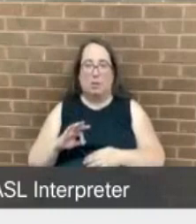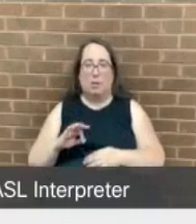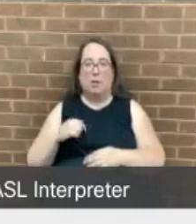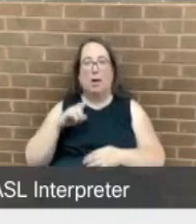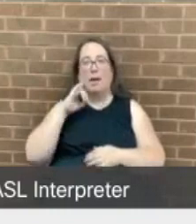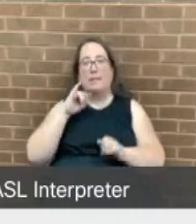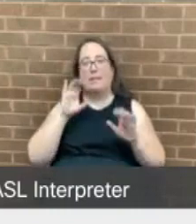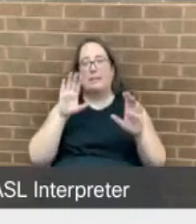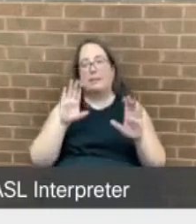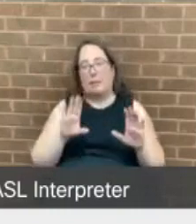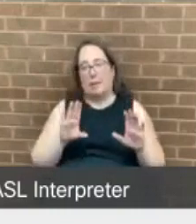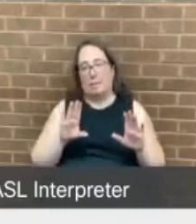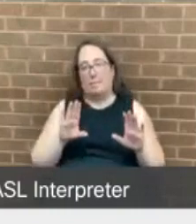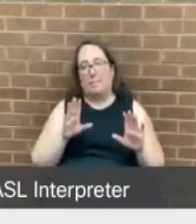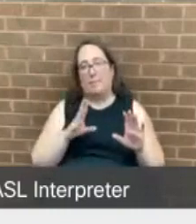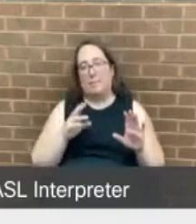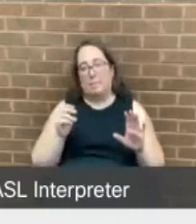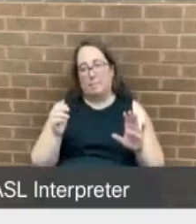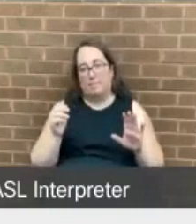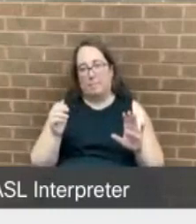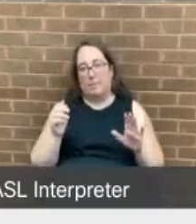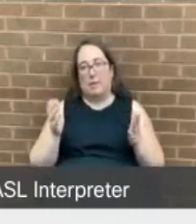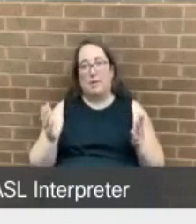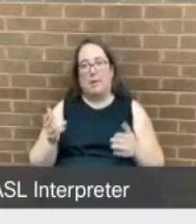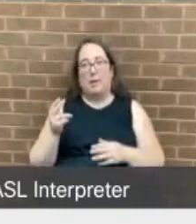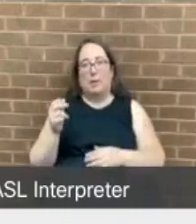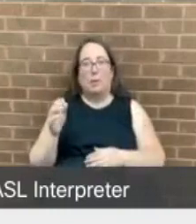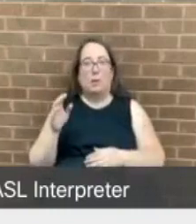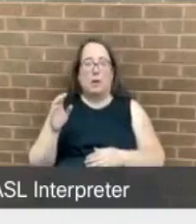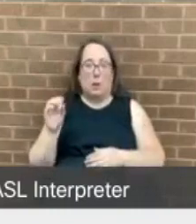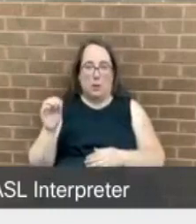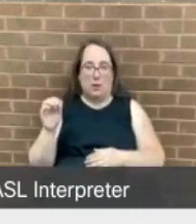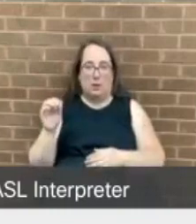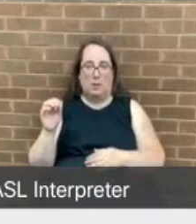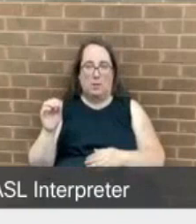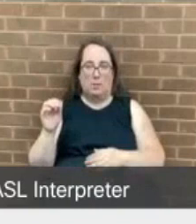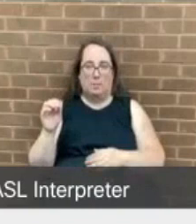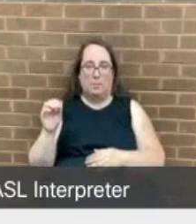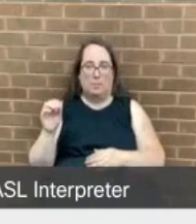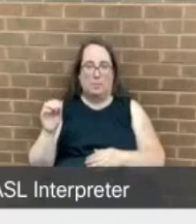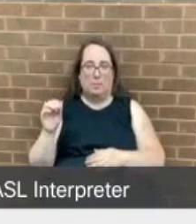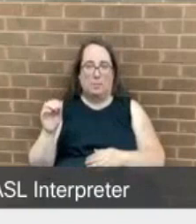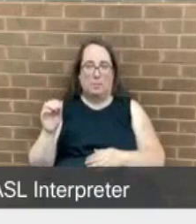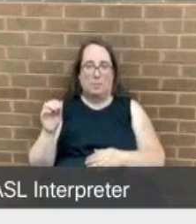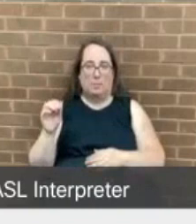great. And here in Howard County, you know,